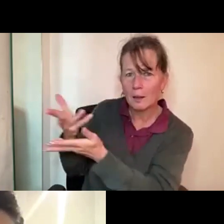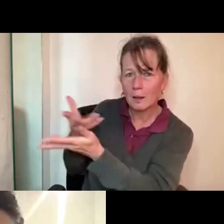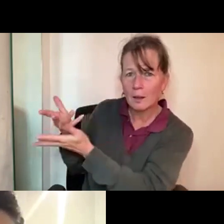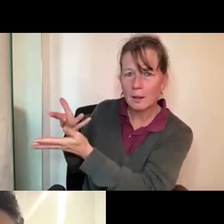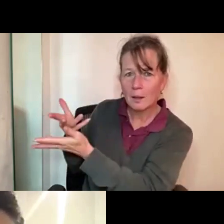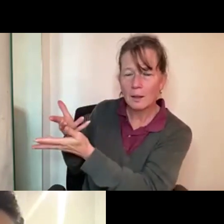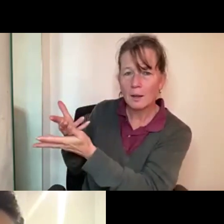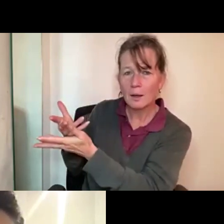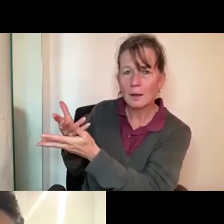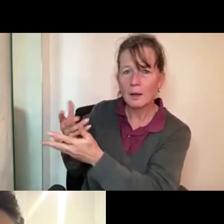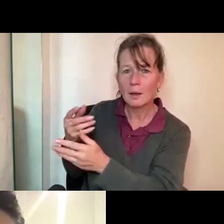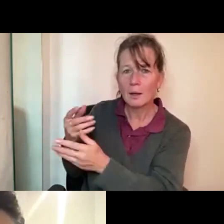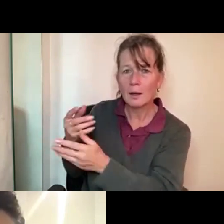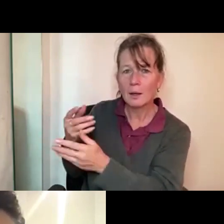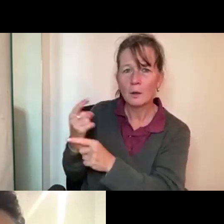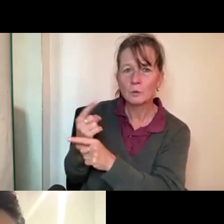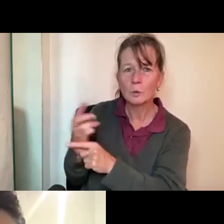them,